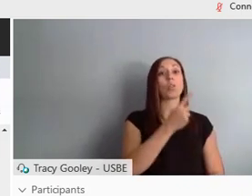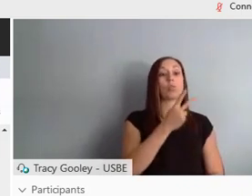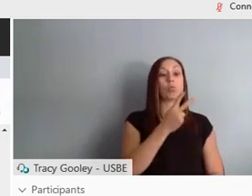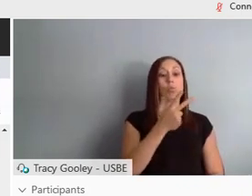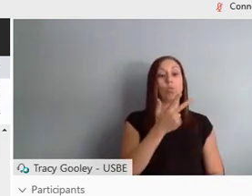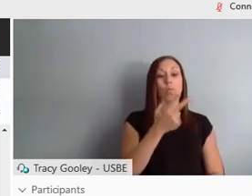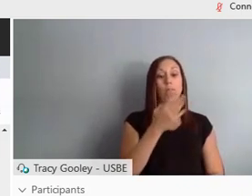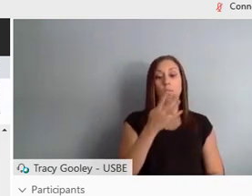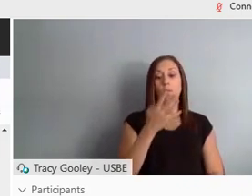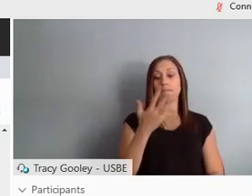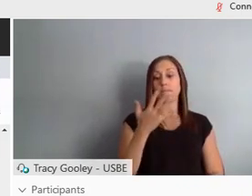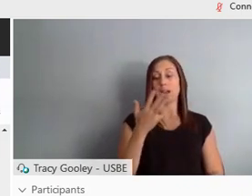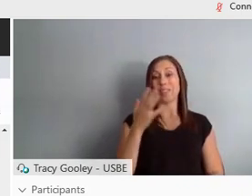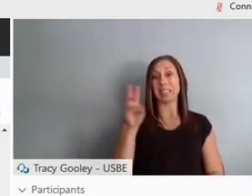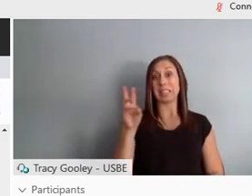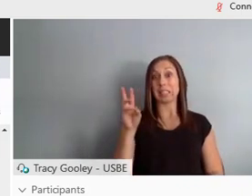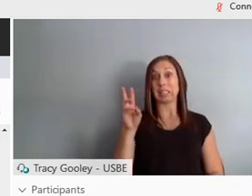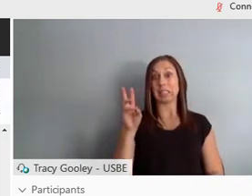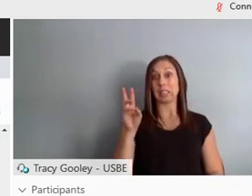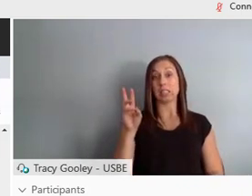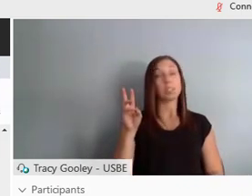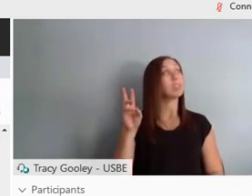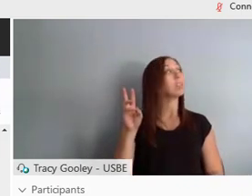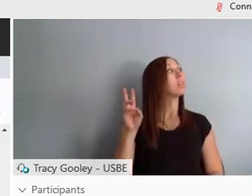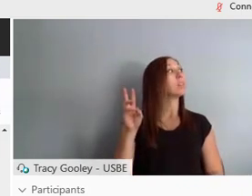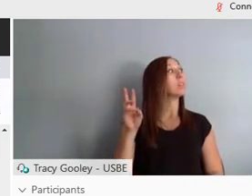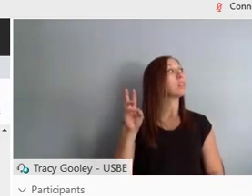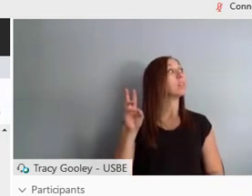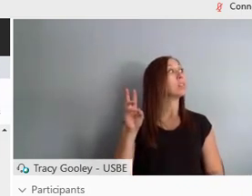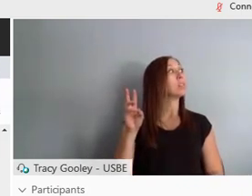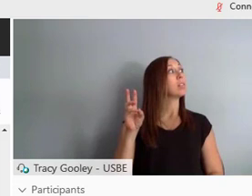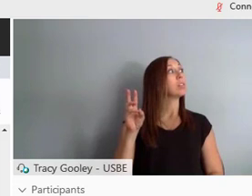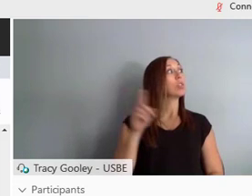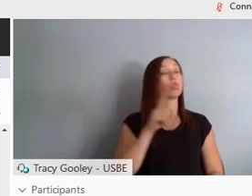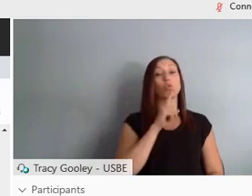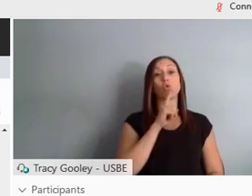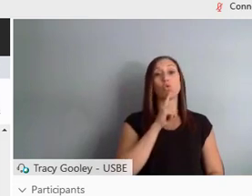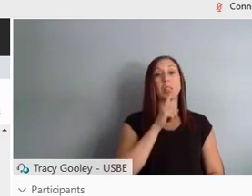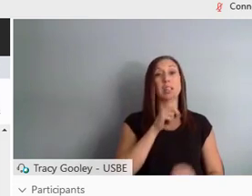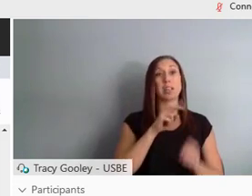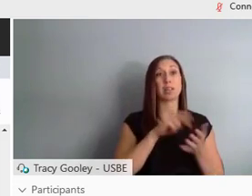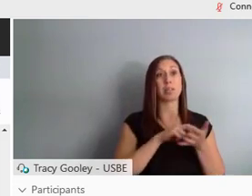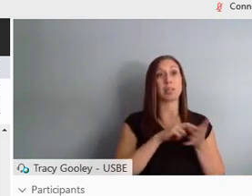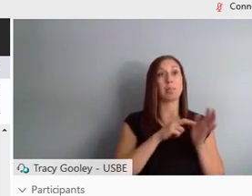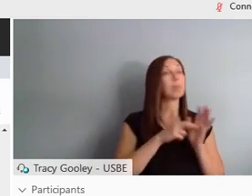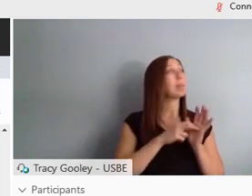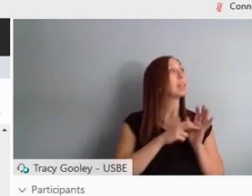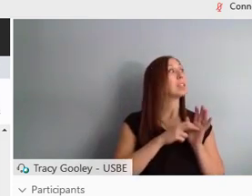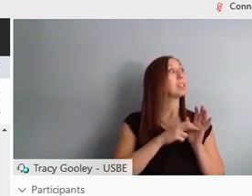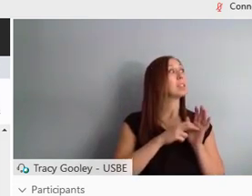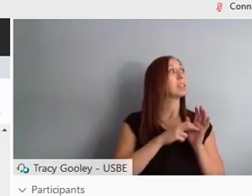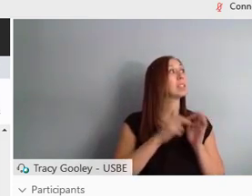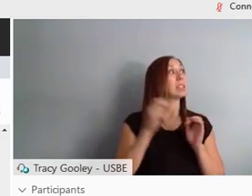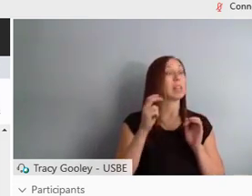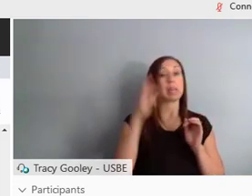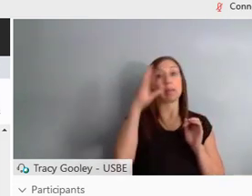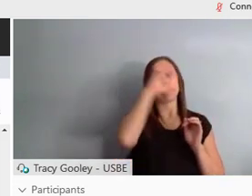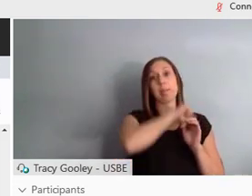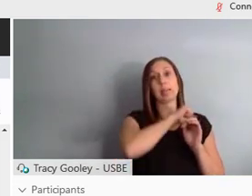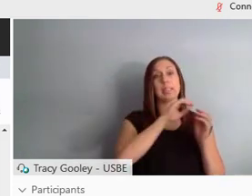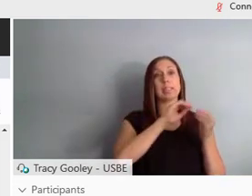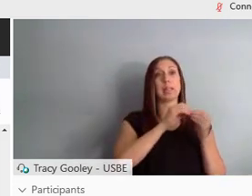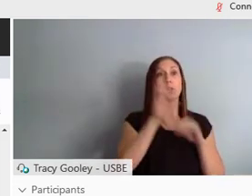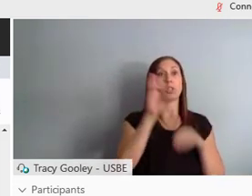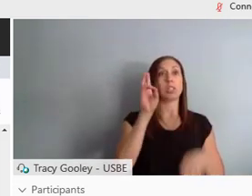1, 2, 3, 4, 5, 6. So they would actually miss the number